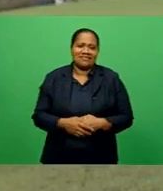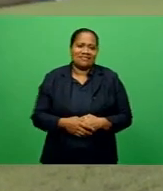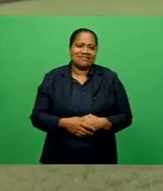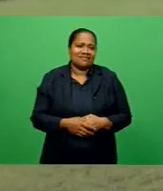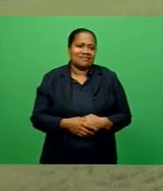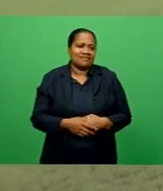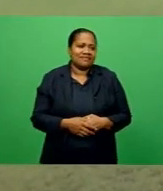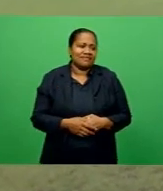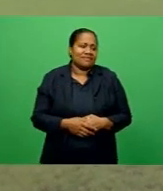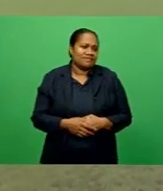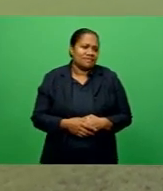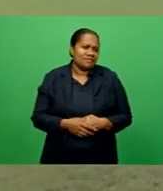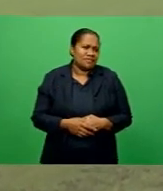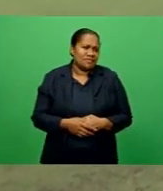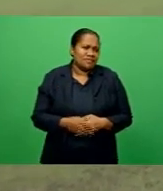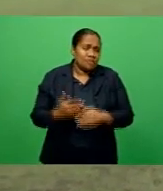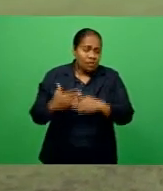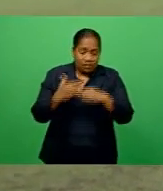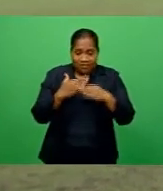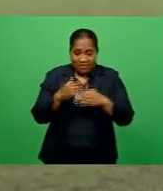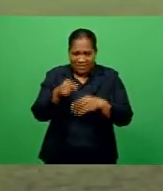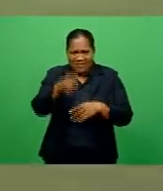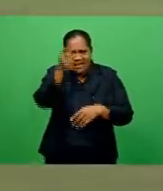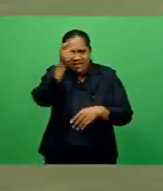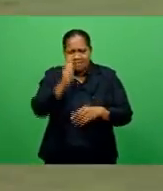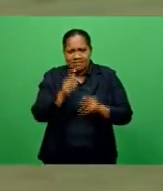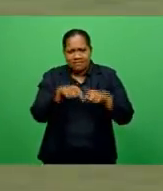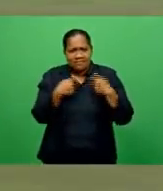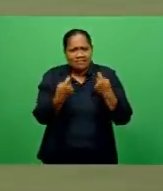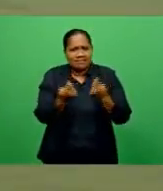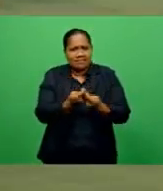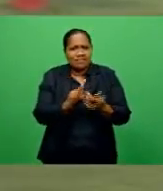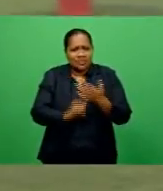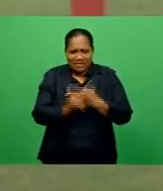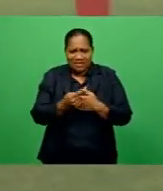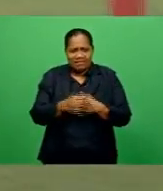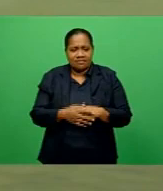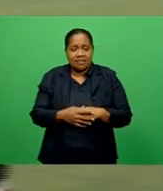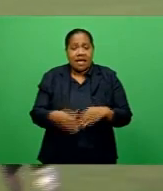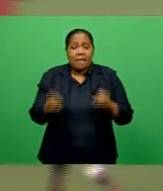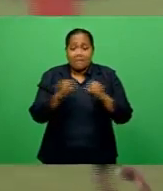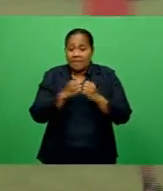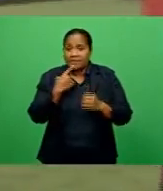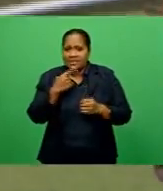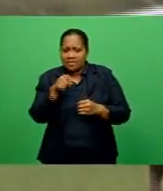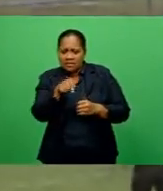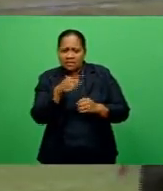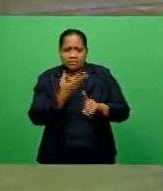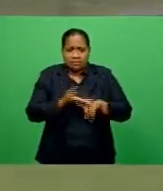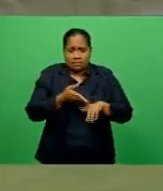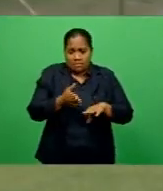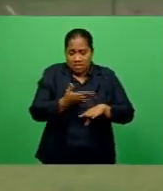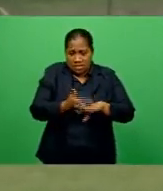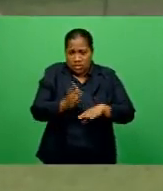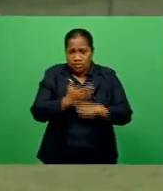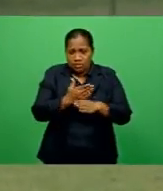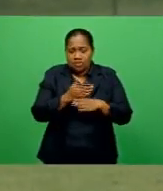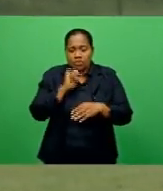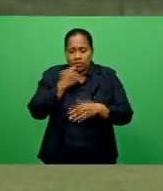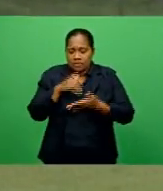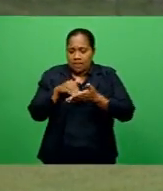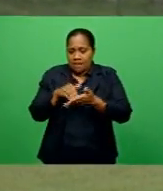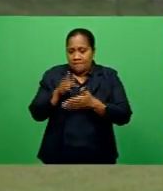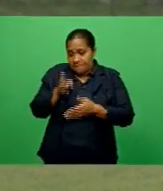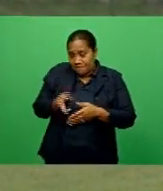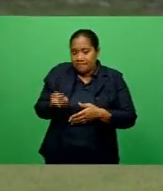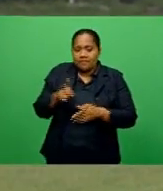competing as their club teams on a regular basis. Baber says this new initiative will surely help him and the team. One